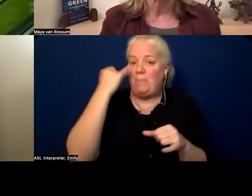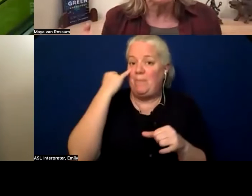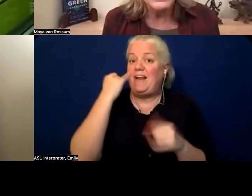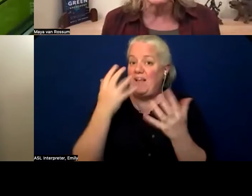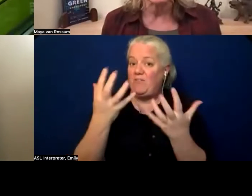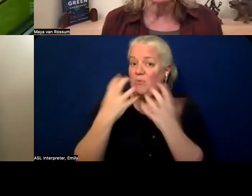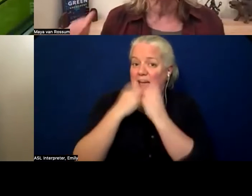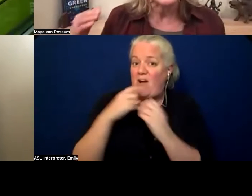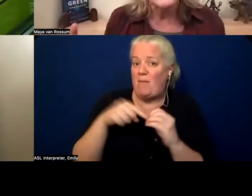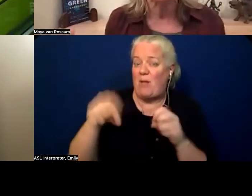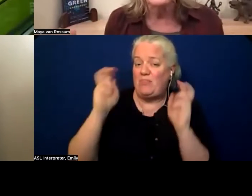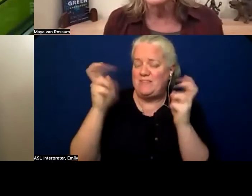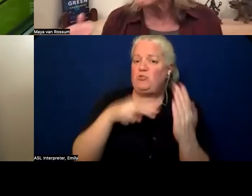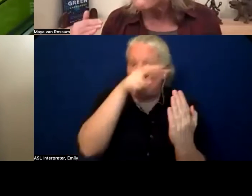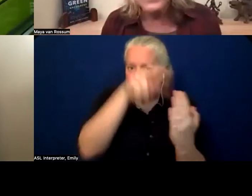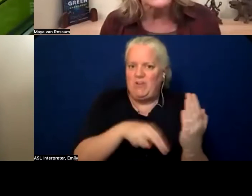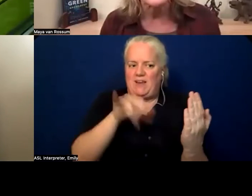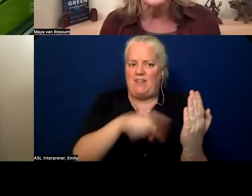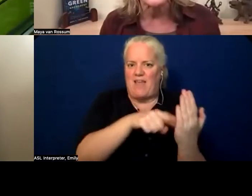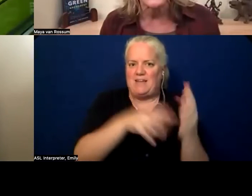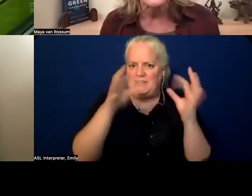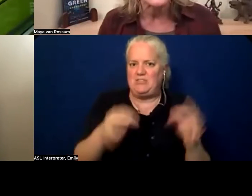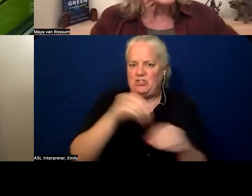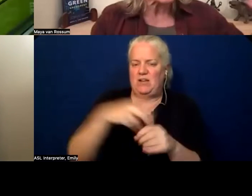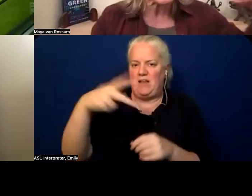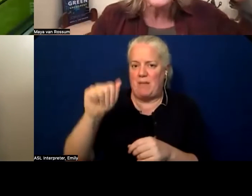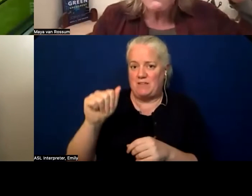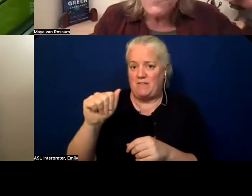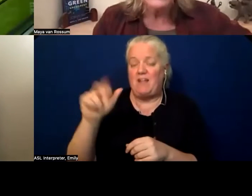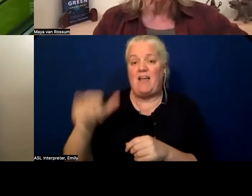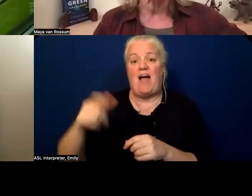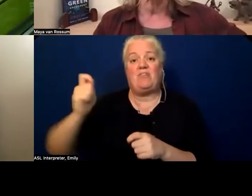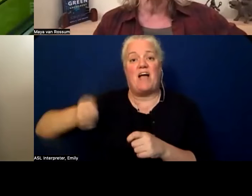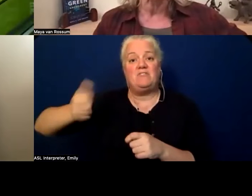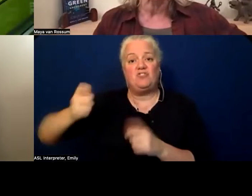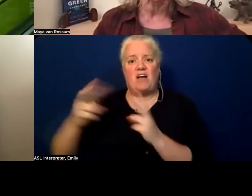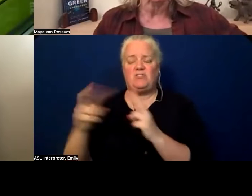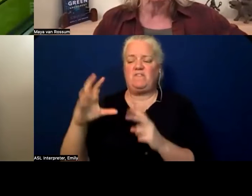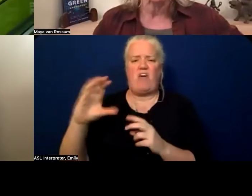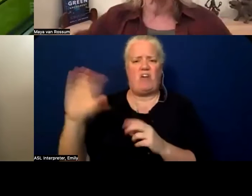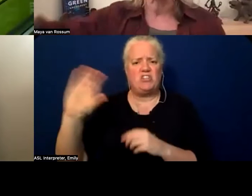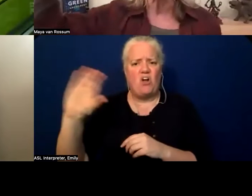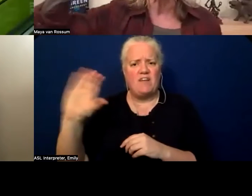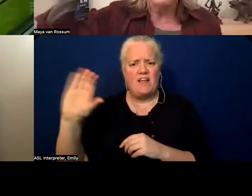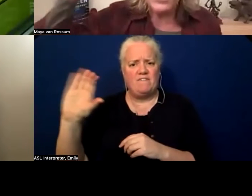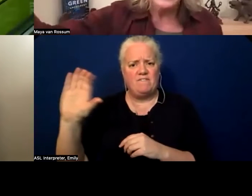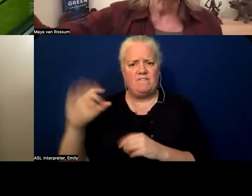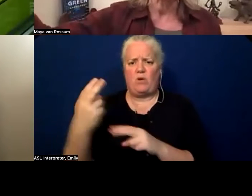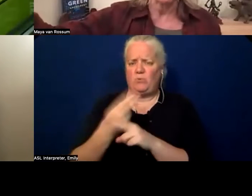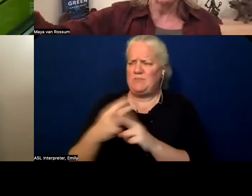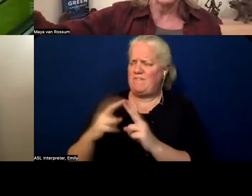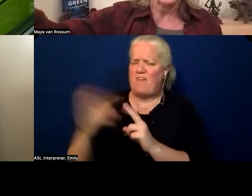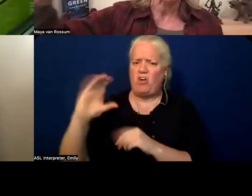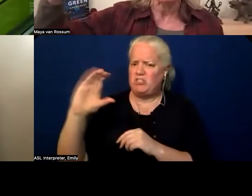is really compelling. And it was written by a very conservative justice using very conservative constitutional principles to protect